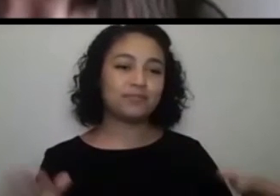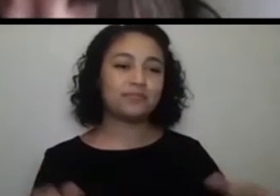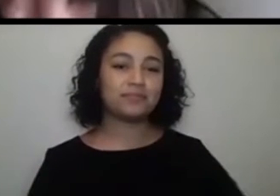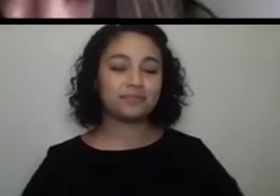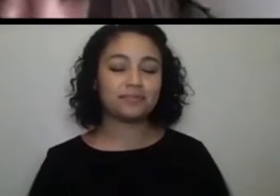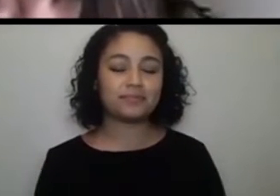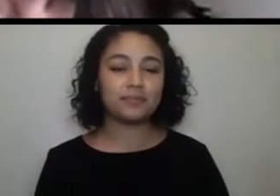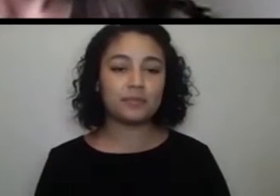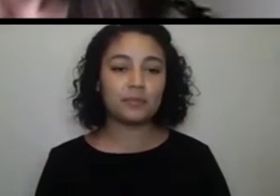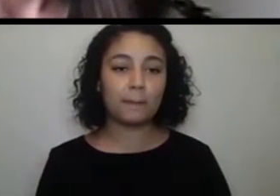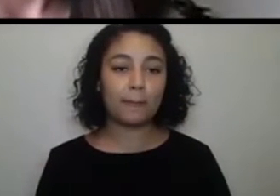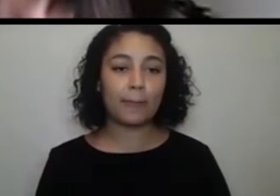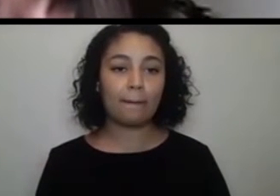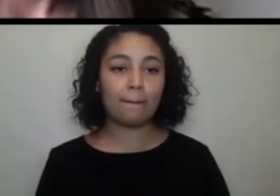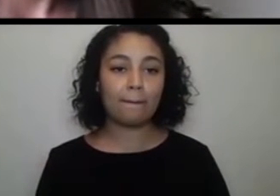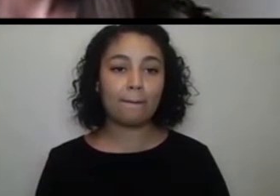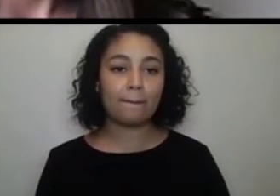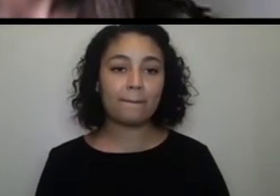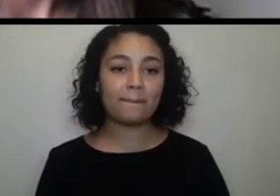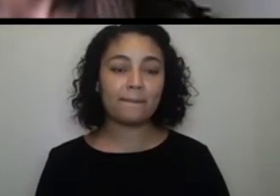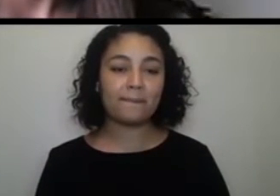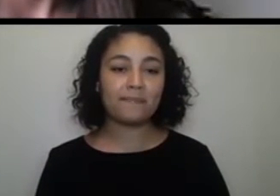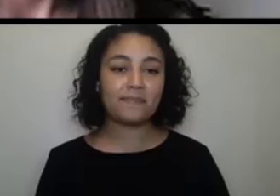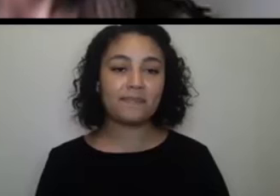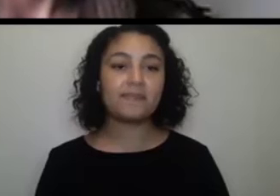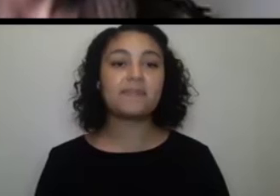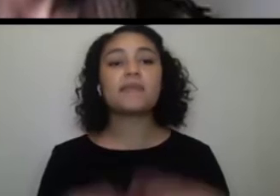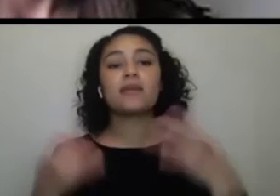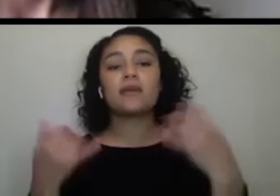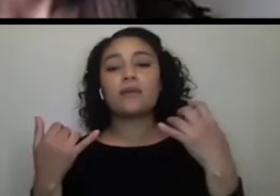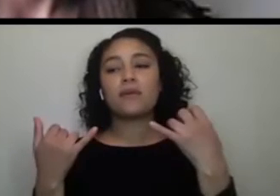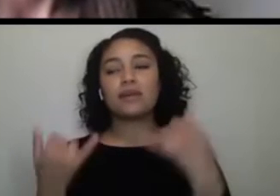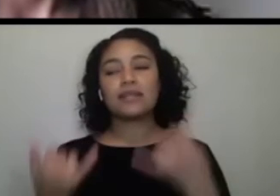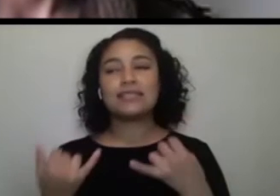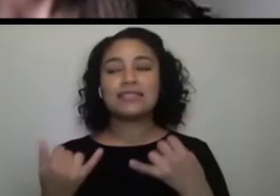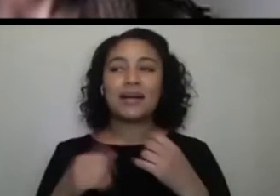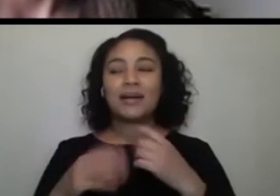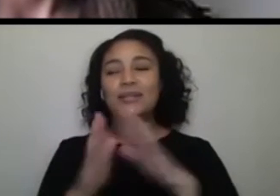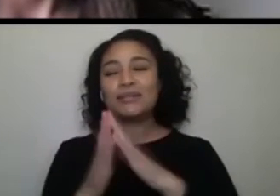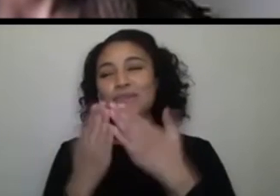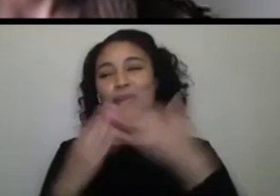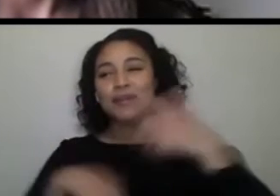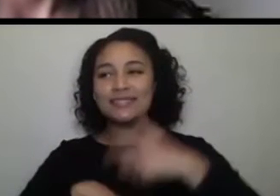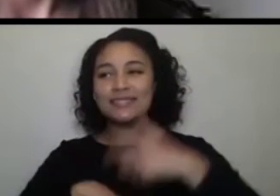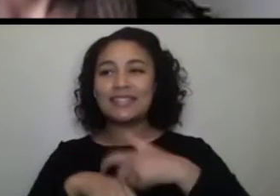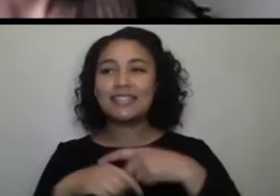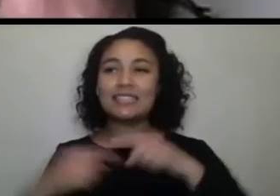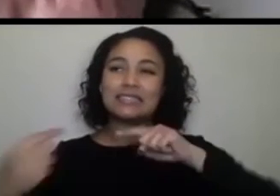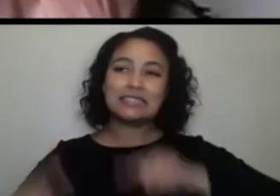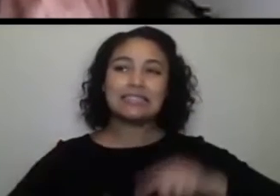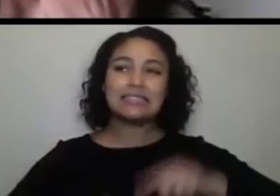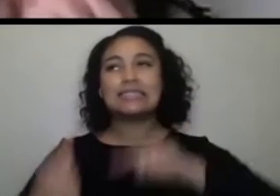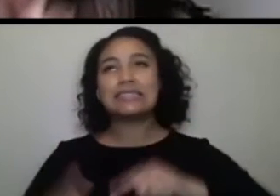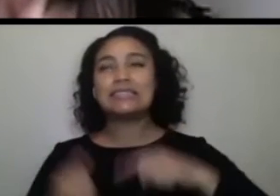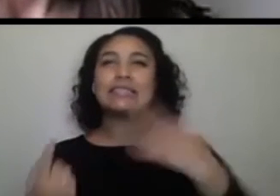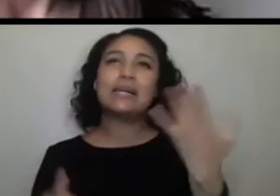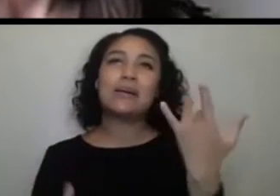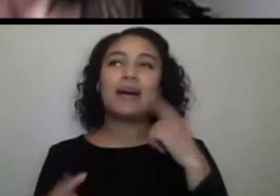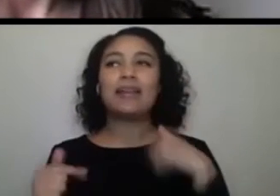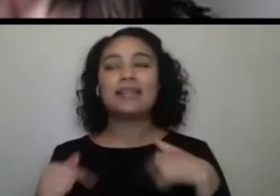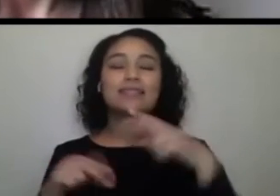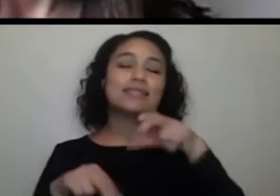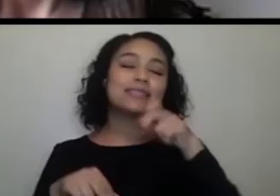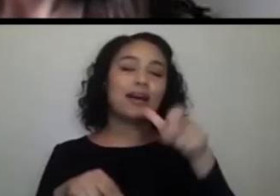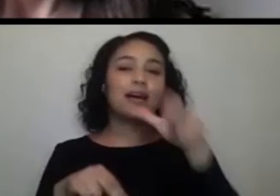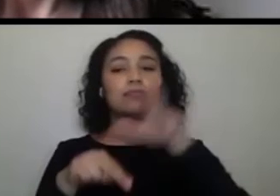I'm fighting something about the story time because, as I said, this this isn't just a narrative that you sit and read.